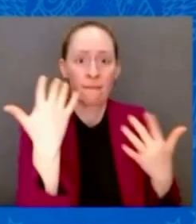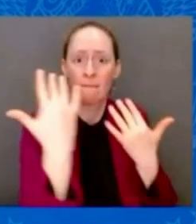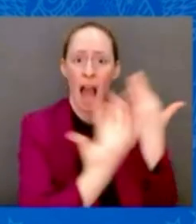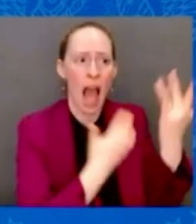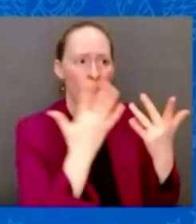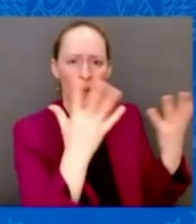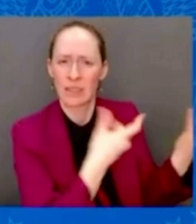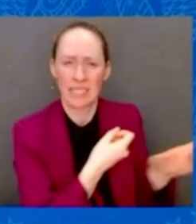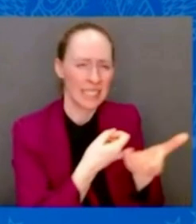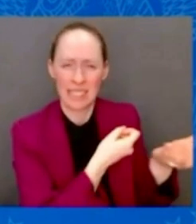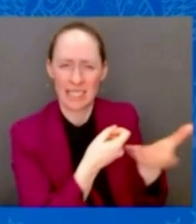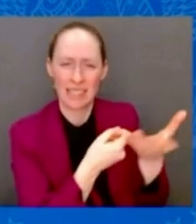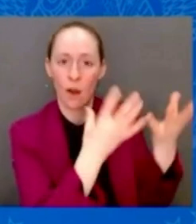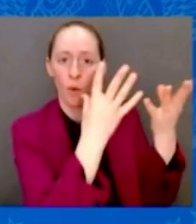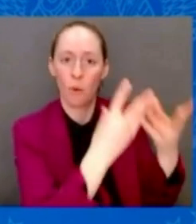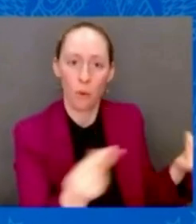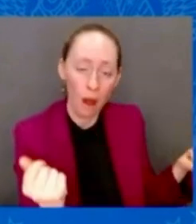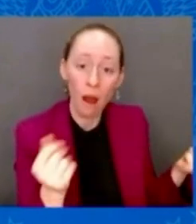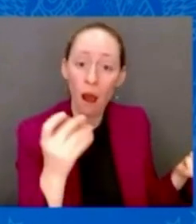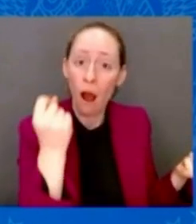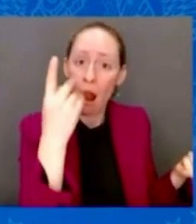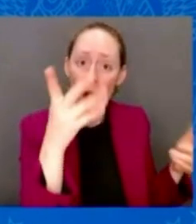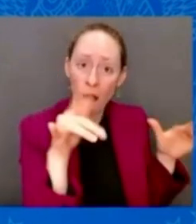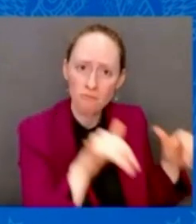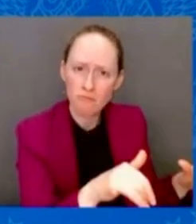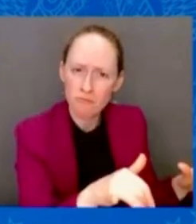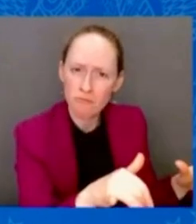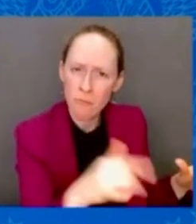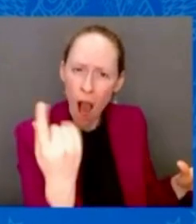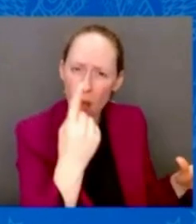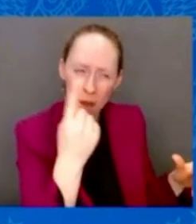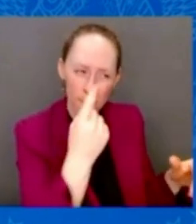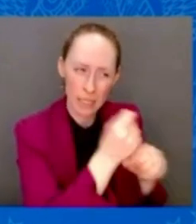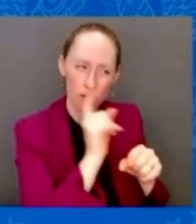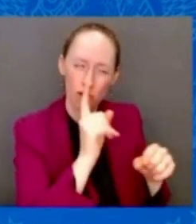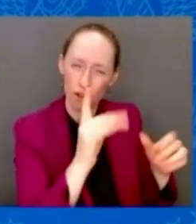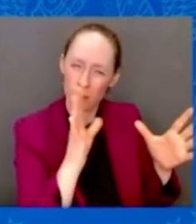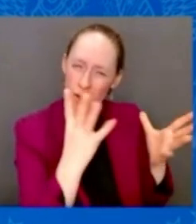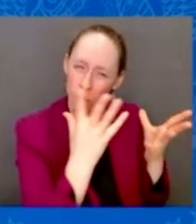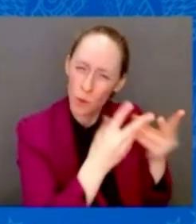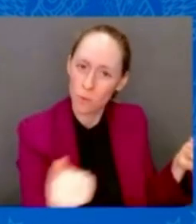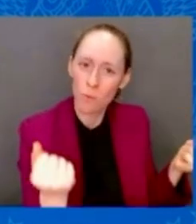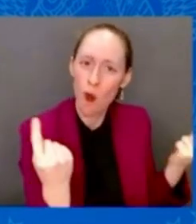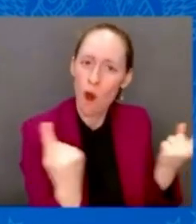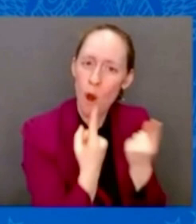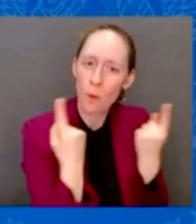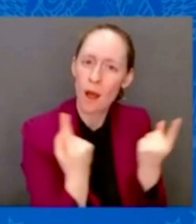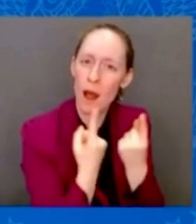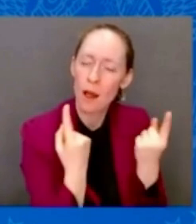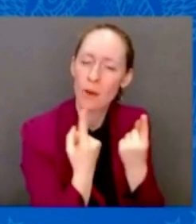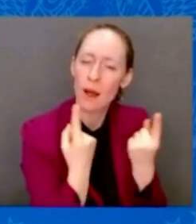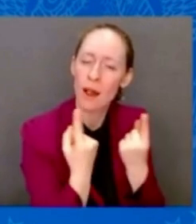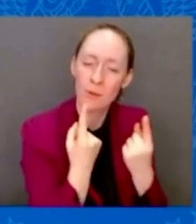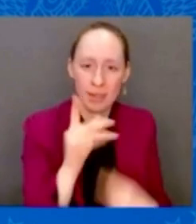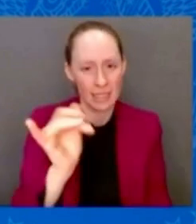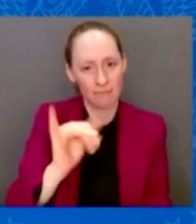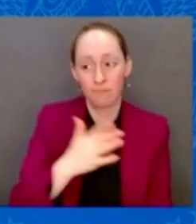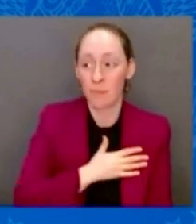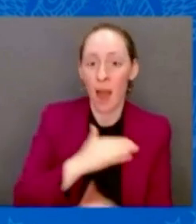more to do. I'm determined to finish the job. We passed this legislation. It's out there. It's out